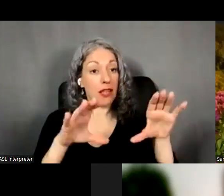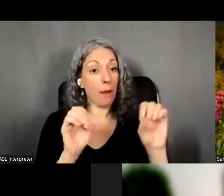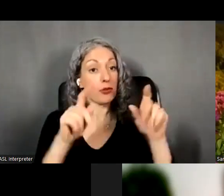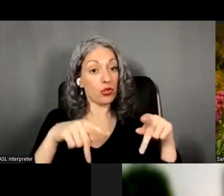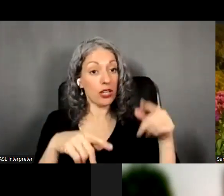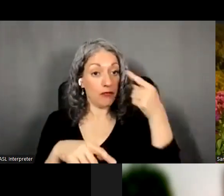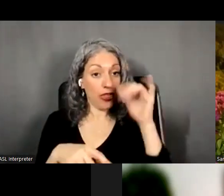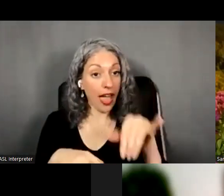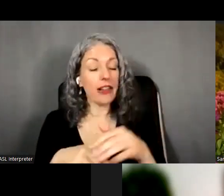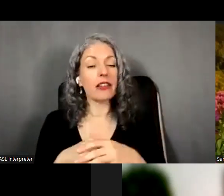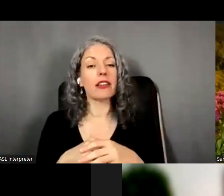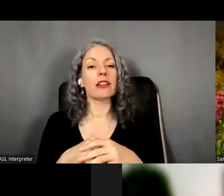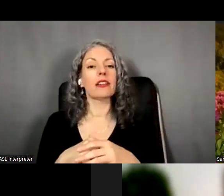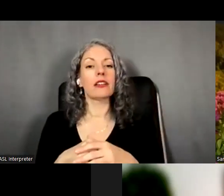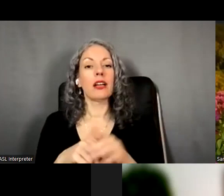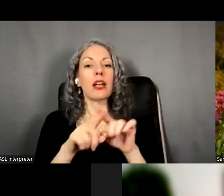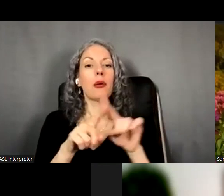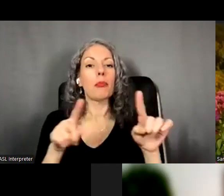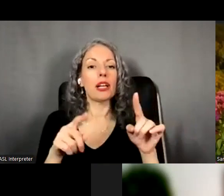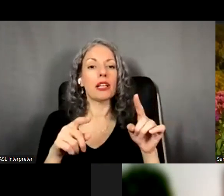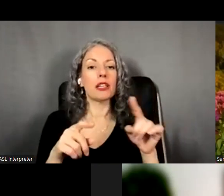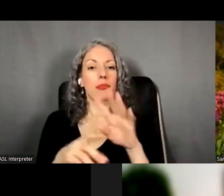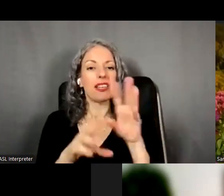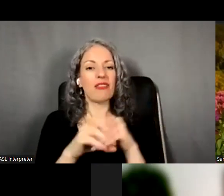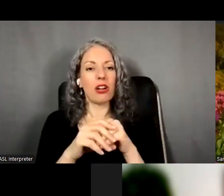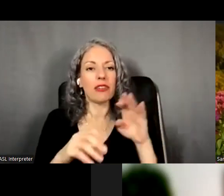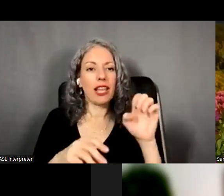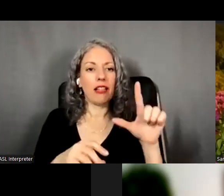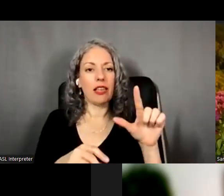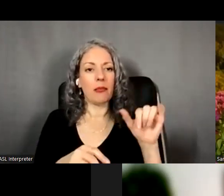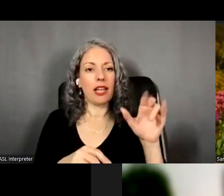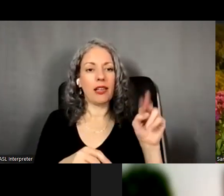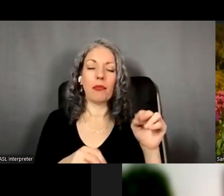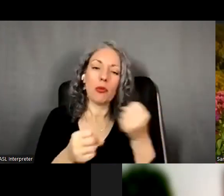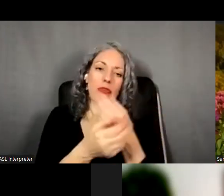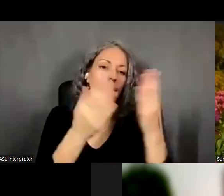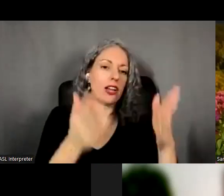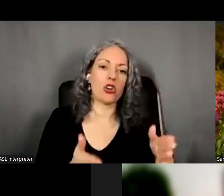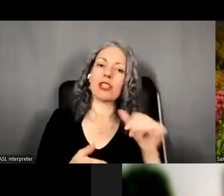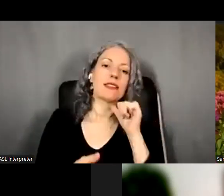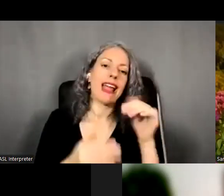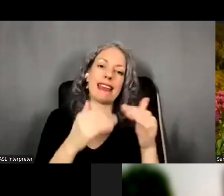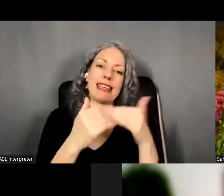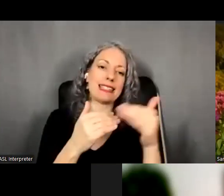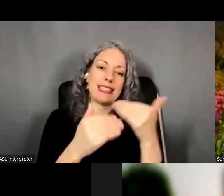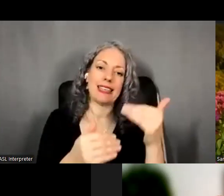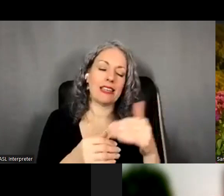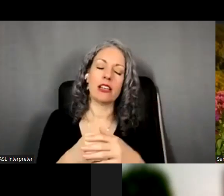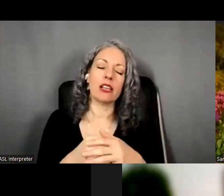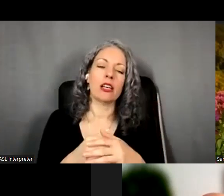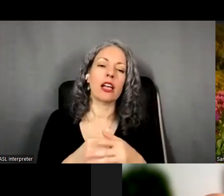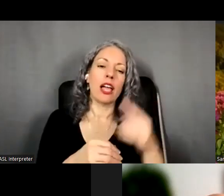that. But participating in CalAIM as a provider is not easy, and it's not easy out of the gate. And so I